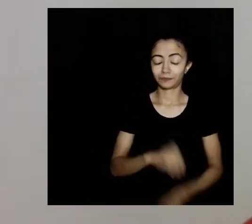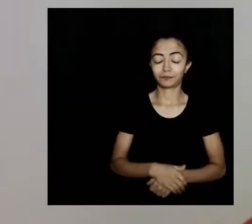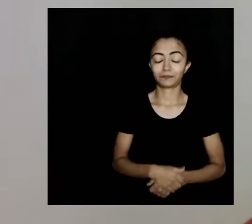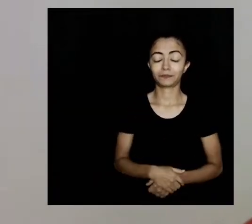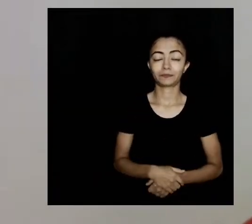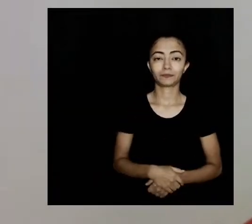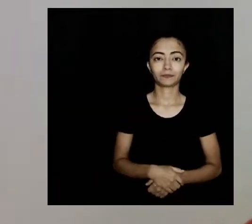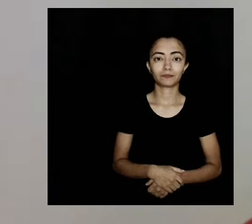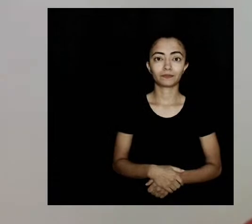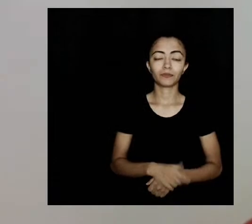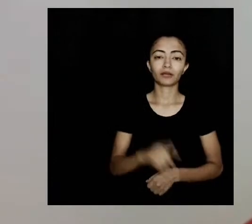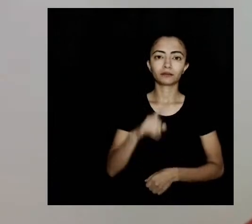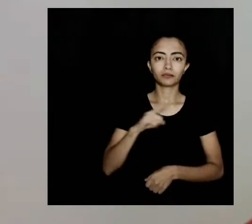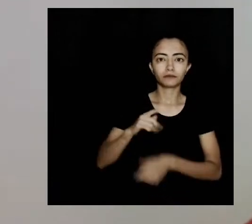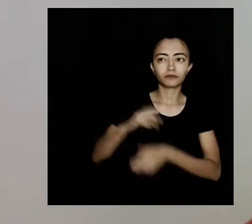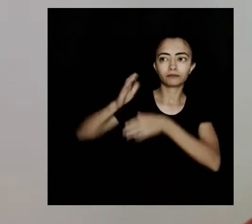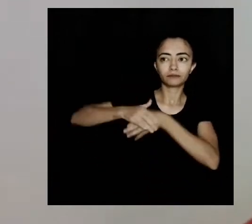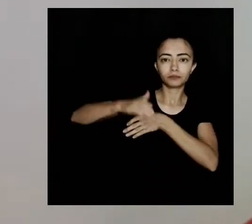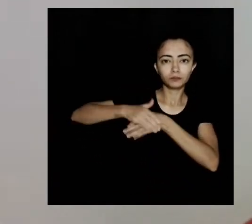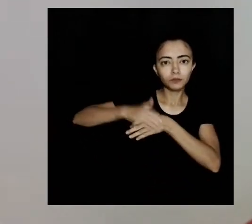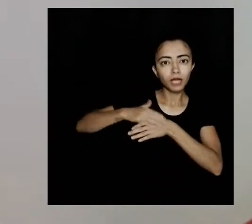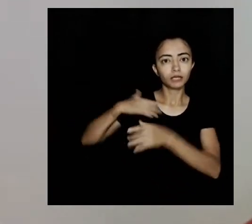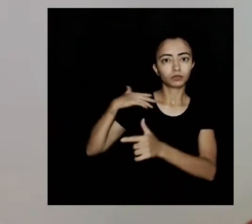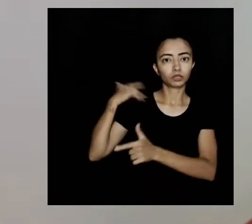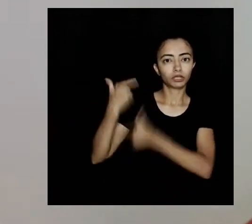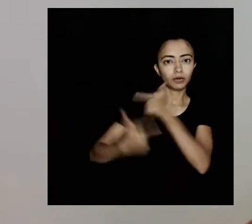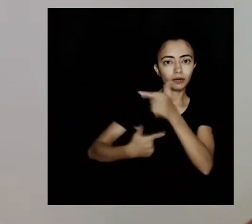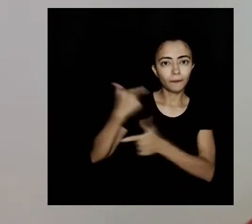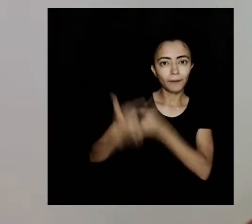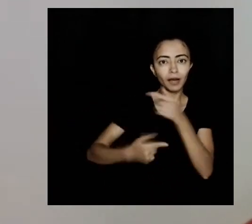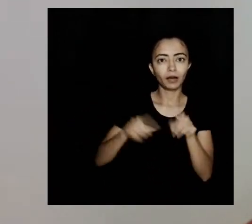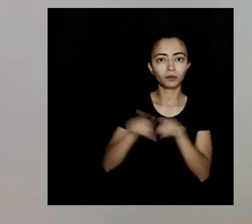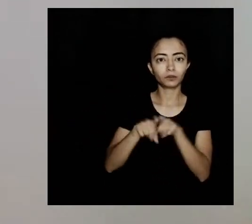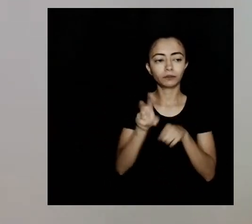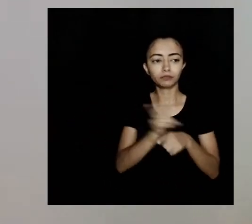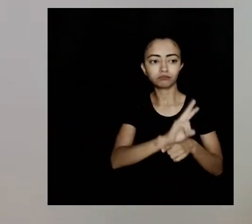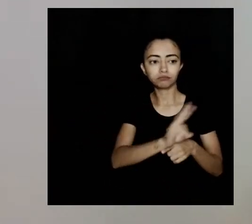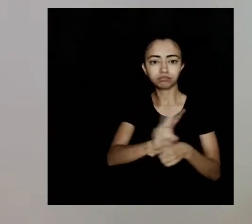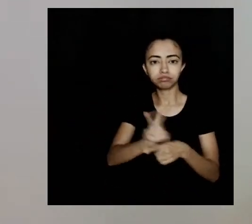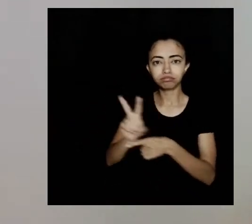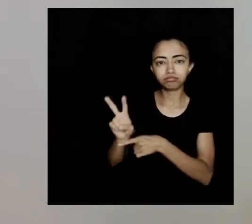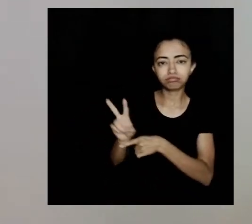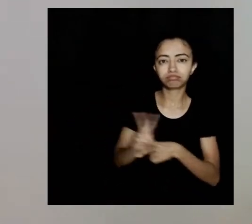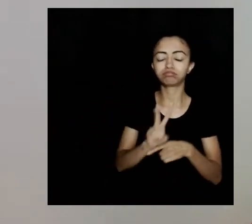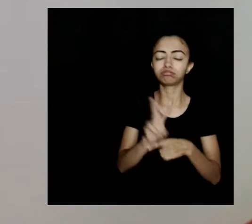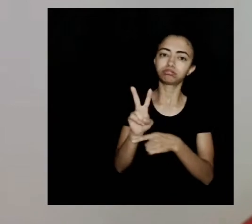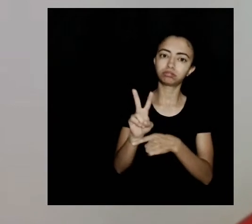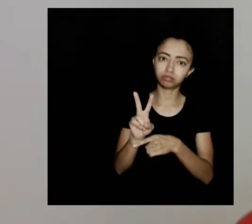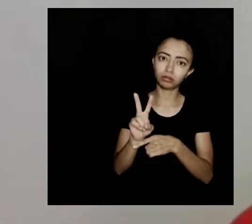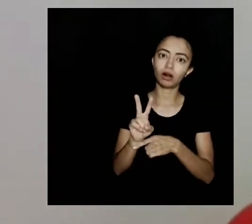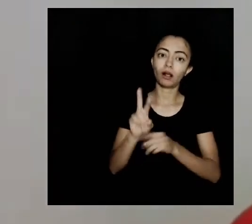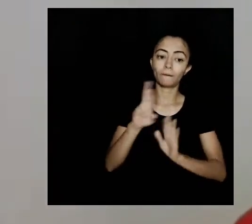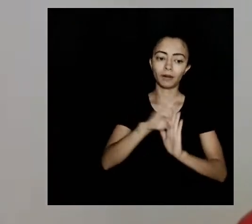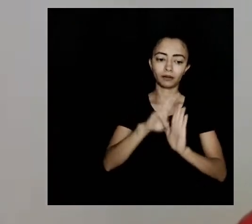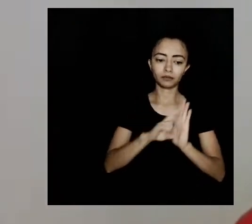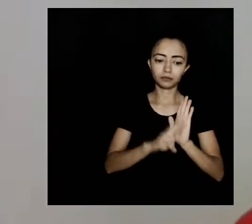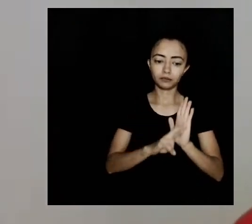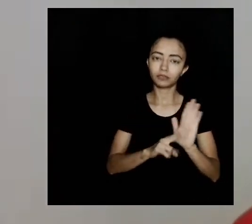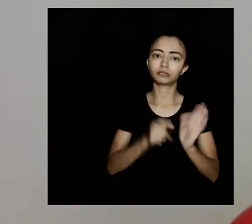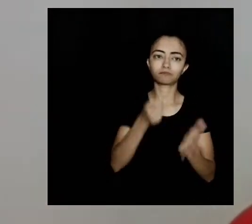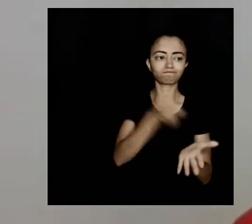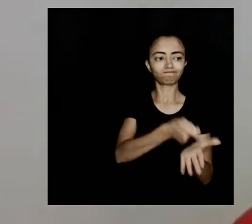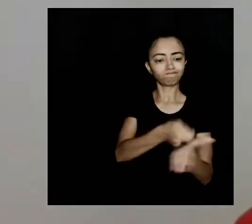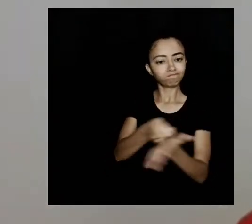is very important, IFAN's work, and the constant monitoring for